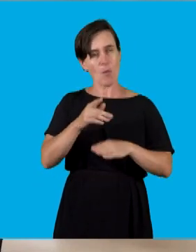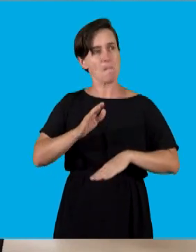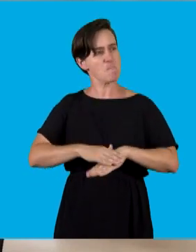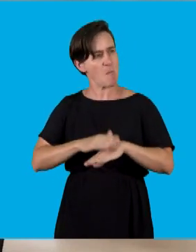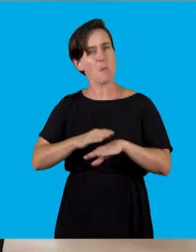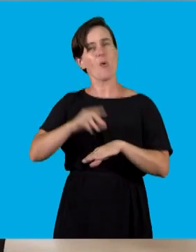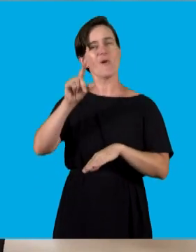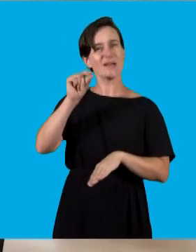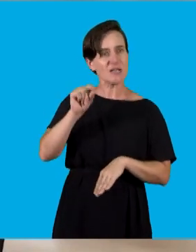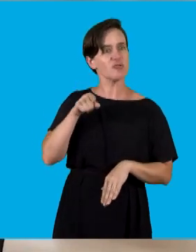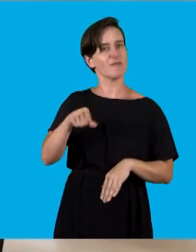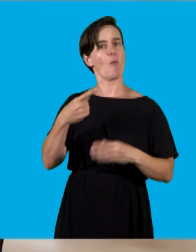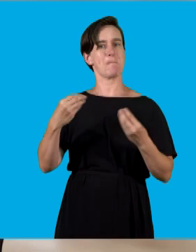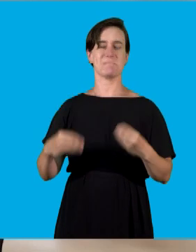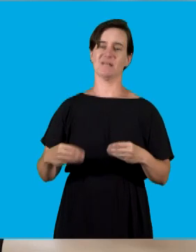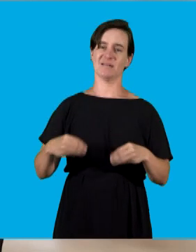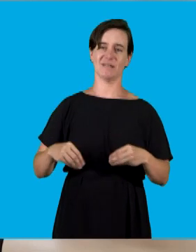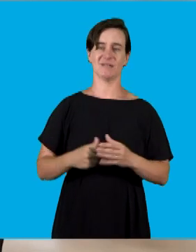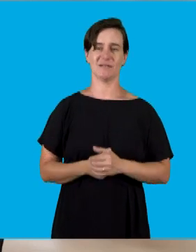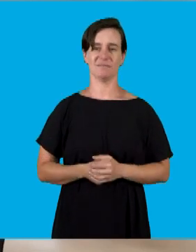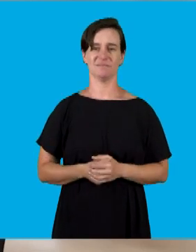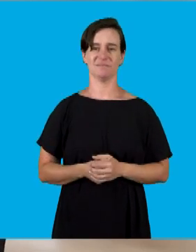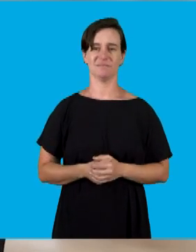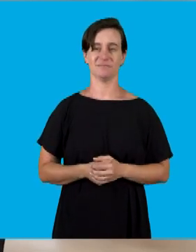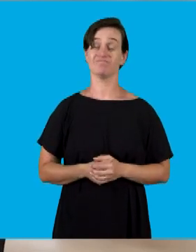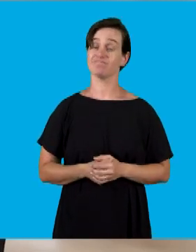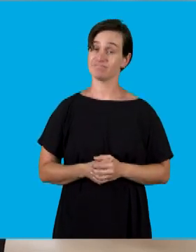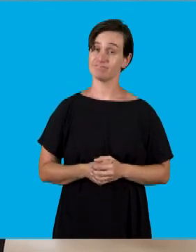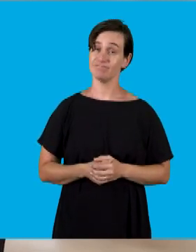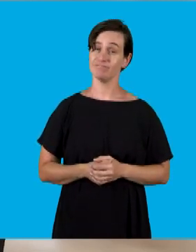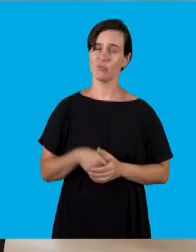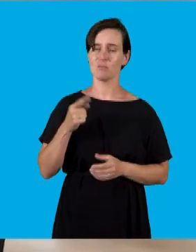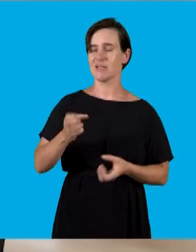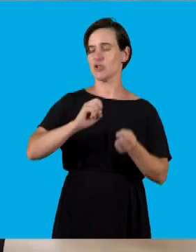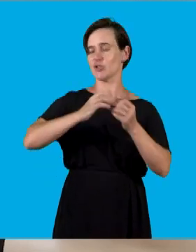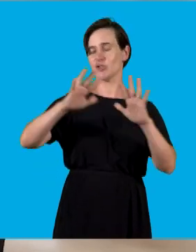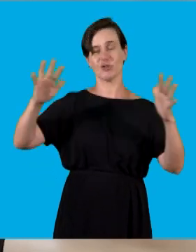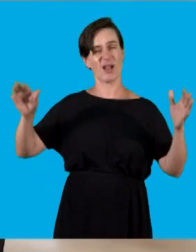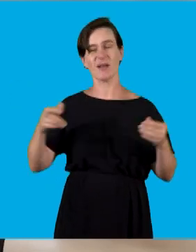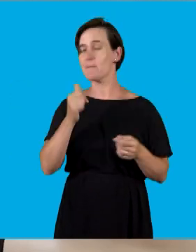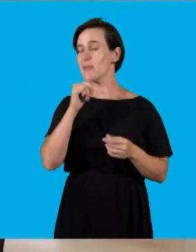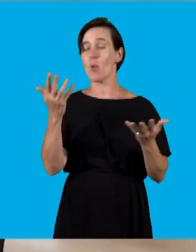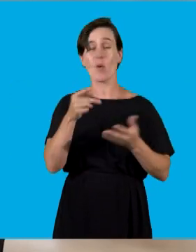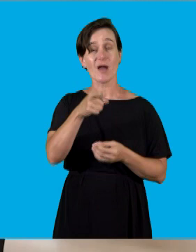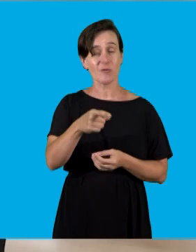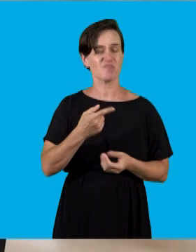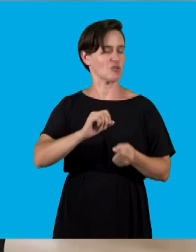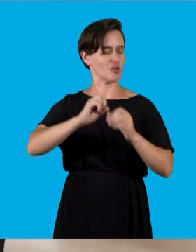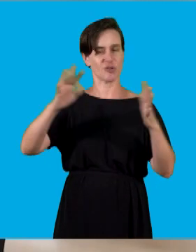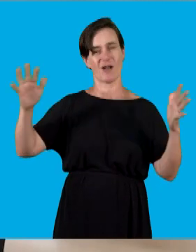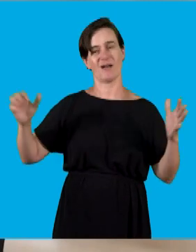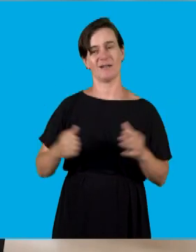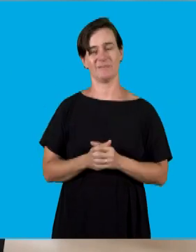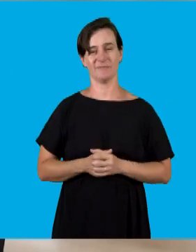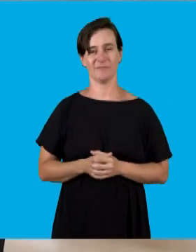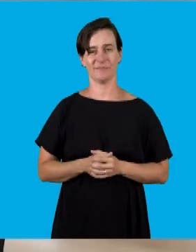more interested in the things that businesses are doing. Remember to always shine bright wherever you are so that you